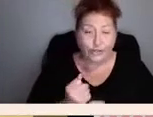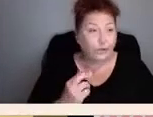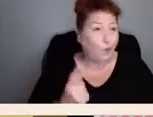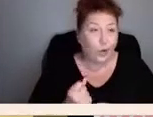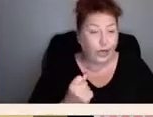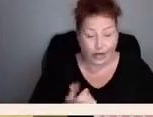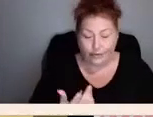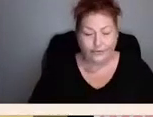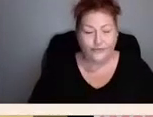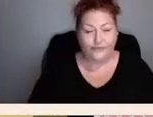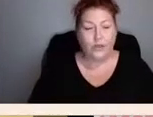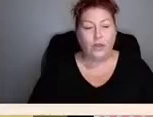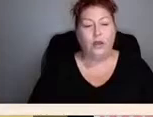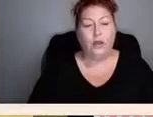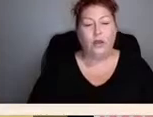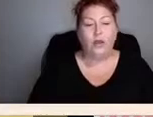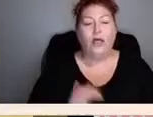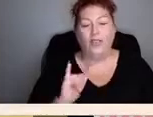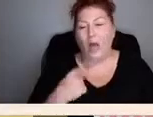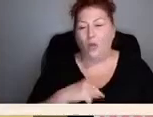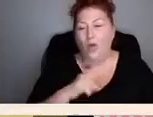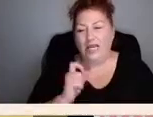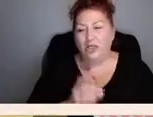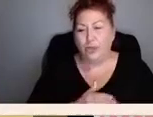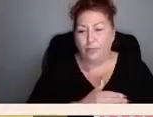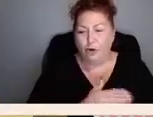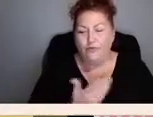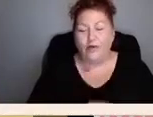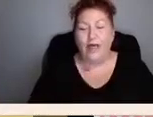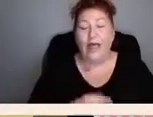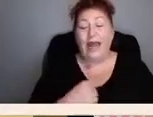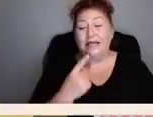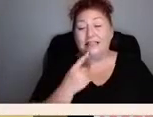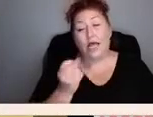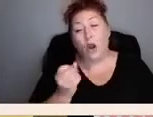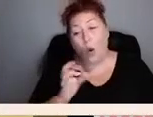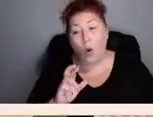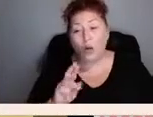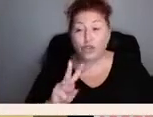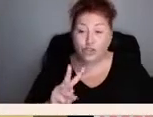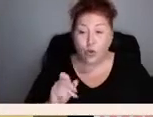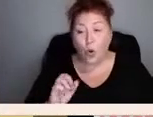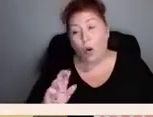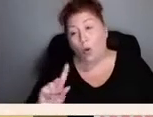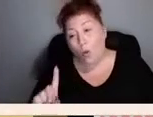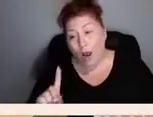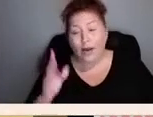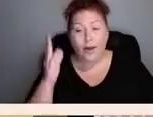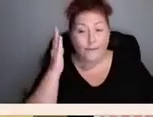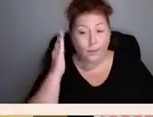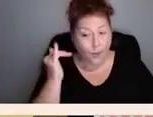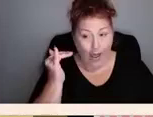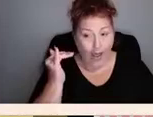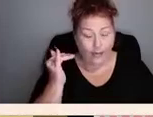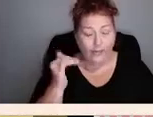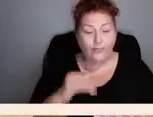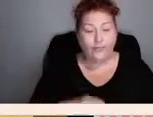year that we need to improve. And I said or 2 years or 1 year because